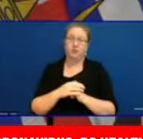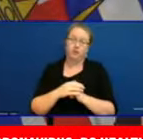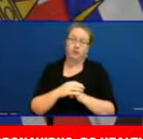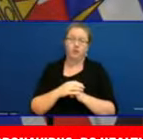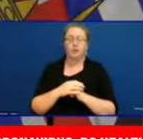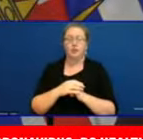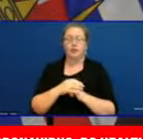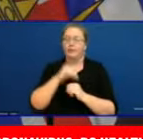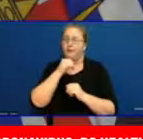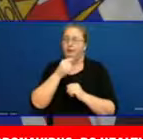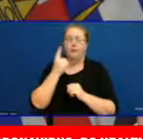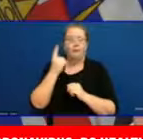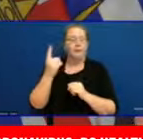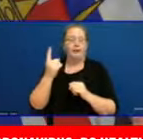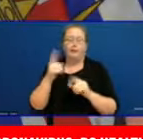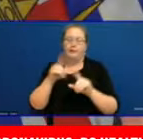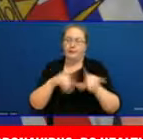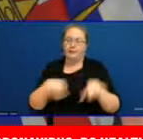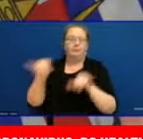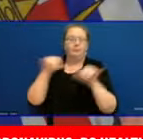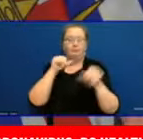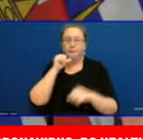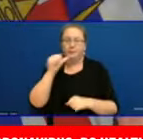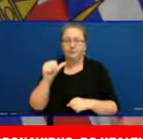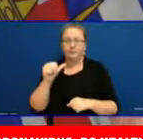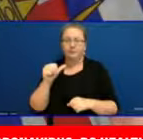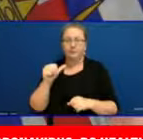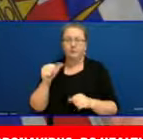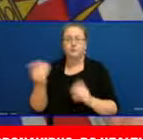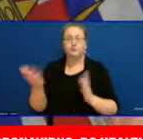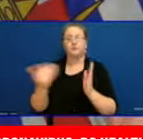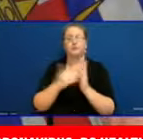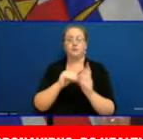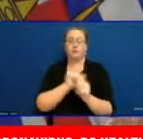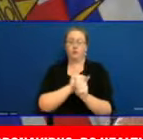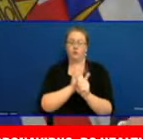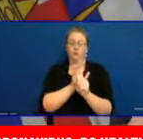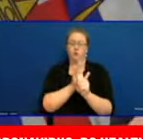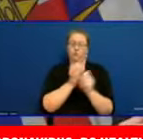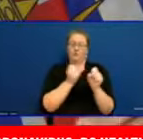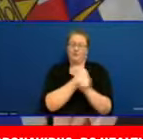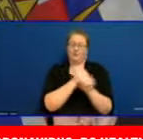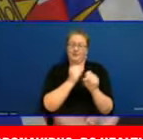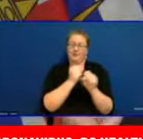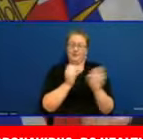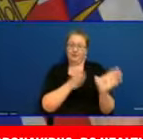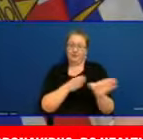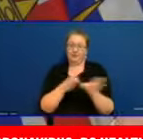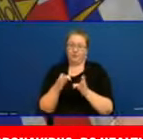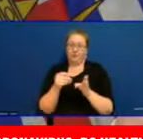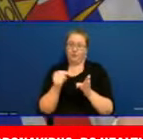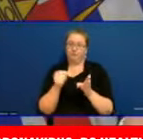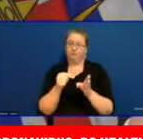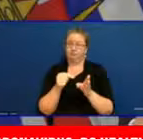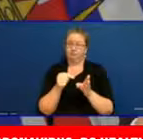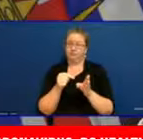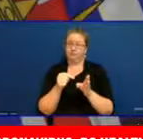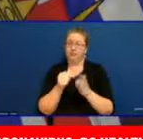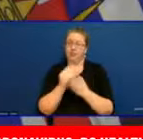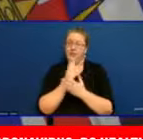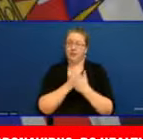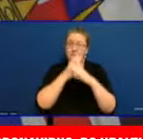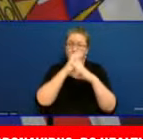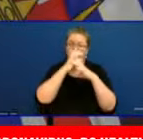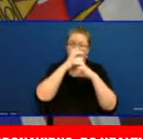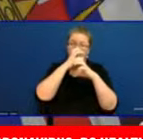are also looking at things like our COVID safety plans. We know that they work, but there's been slippage. We know that when